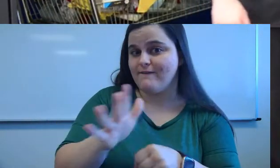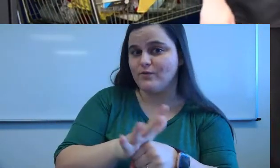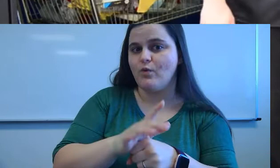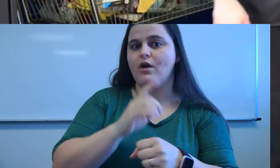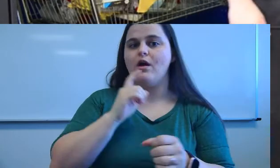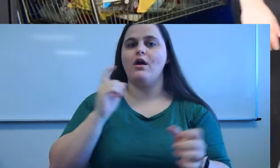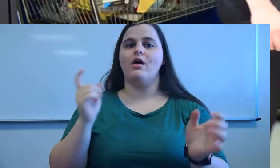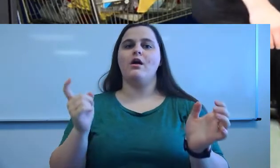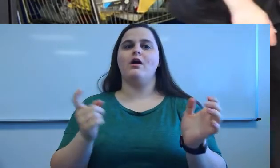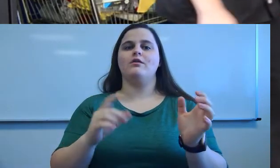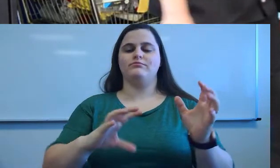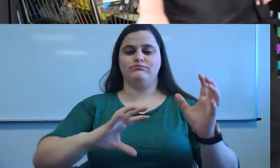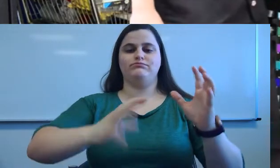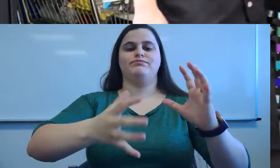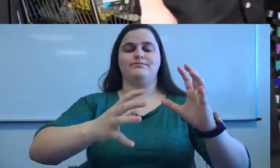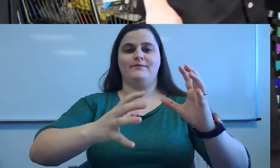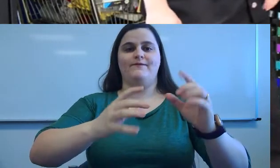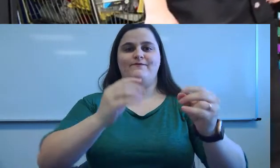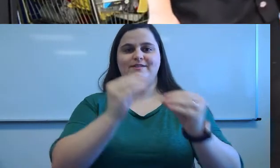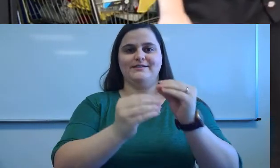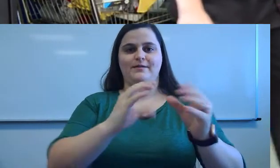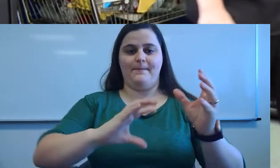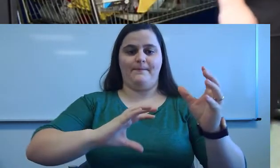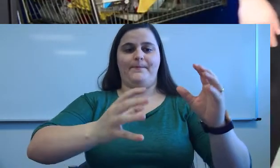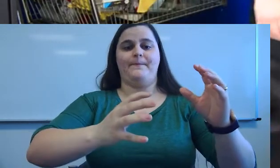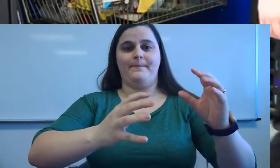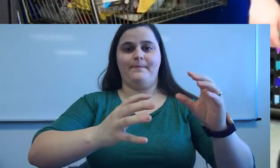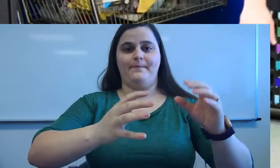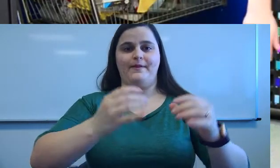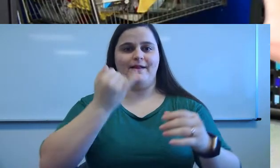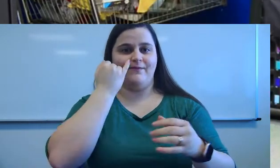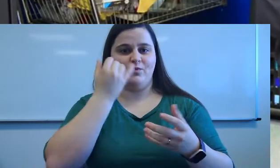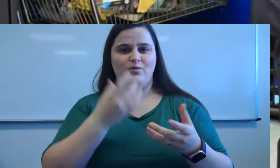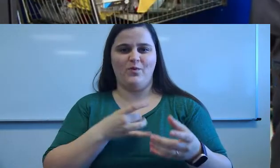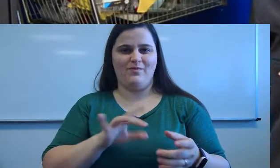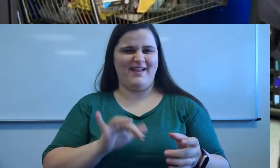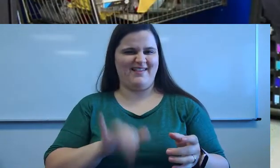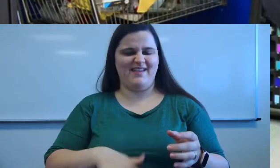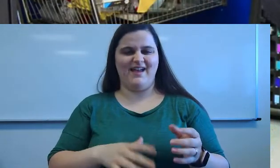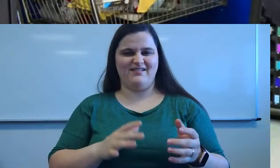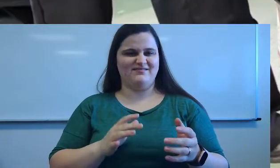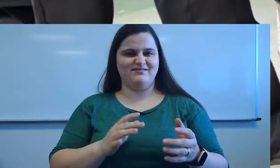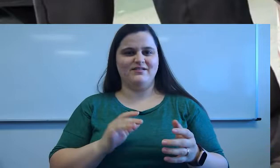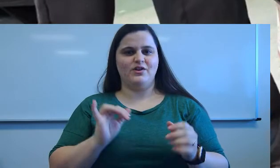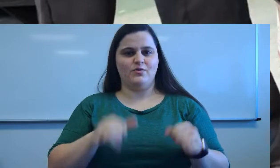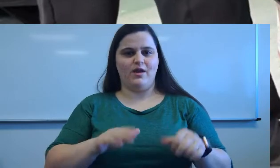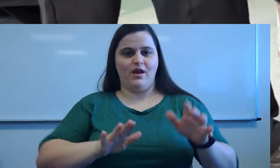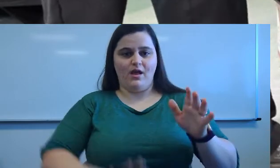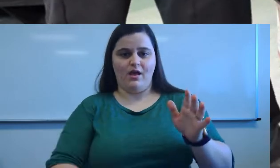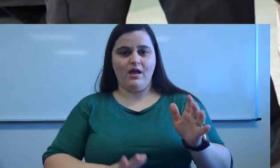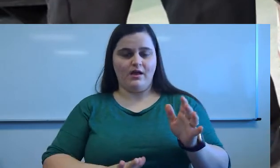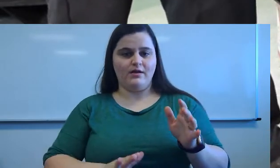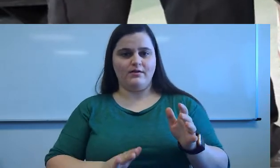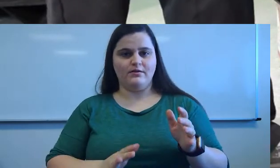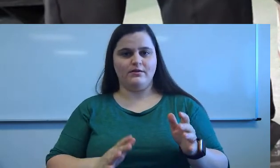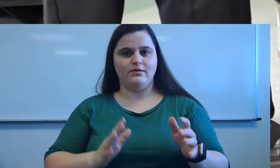to put it back in the green arrow spot. If you don't like that feature, you can hit the foot pedal